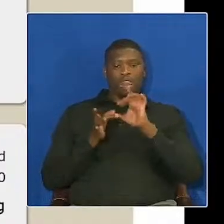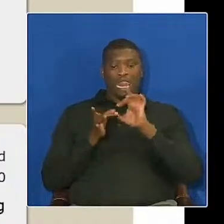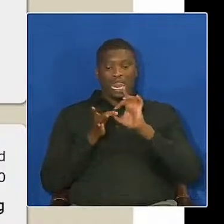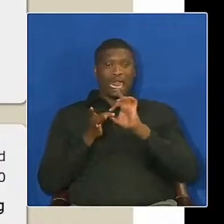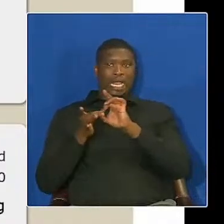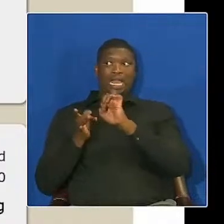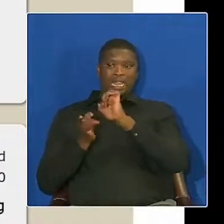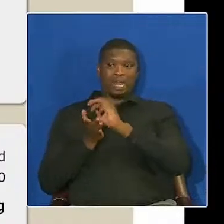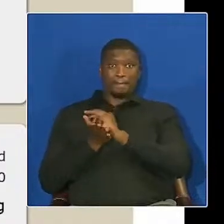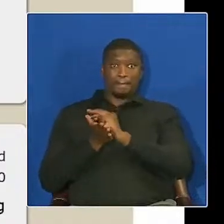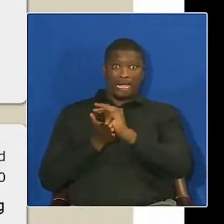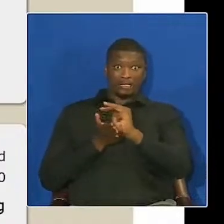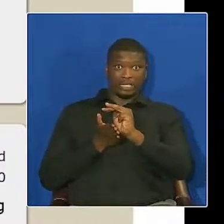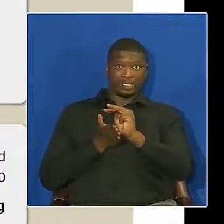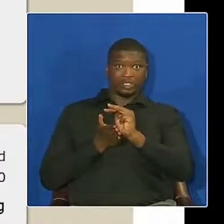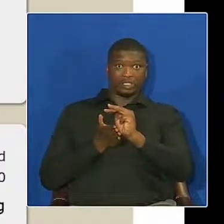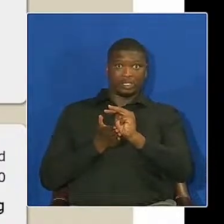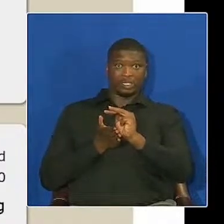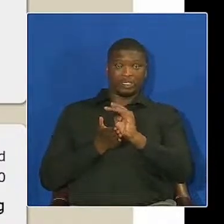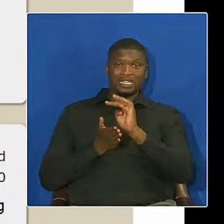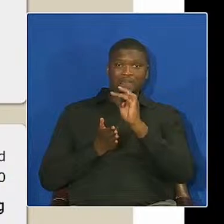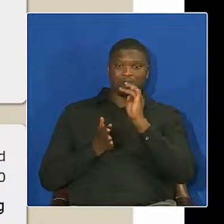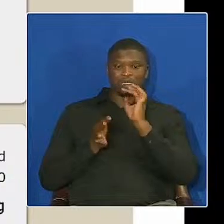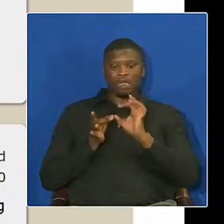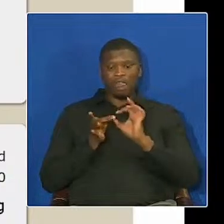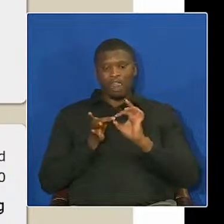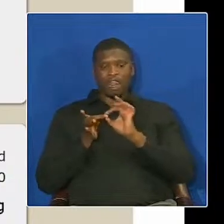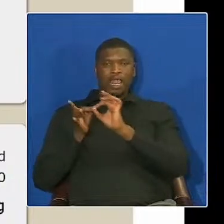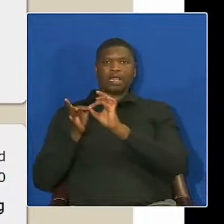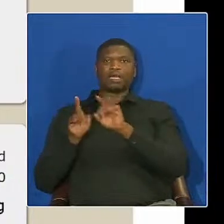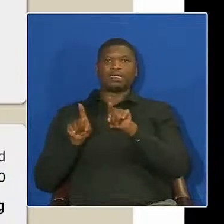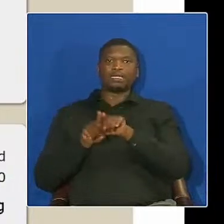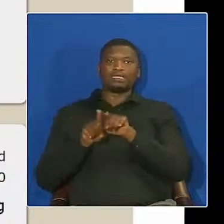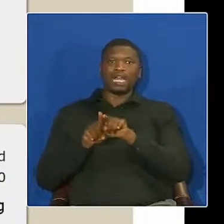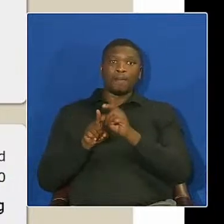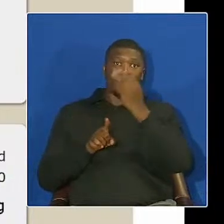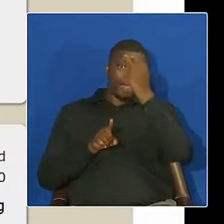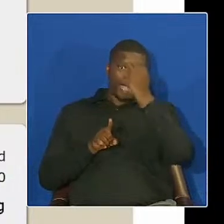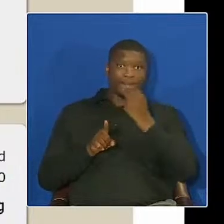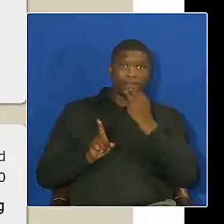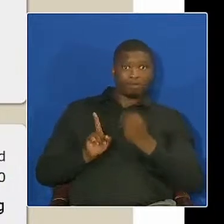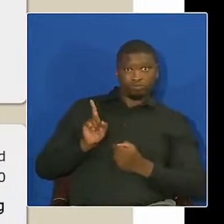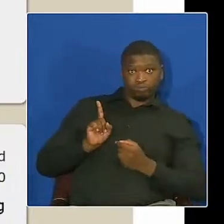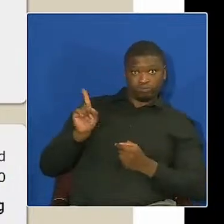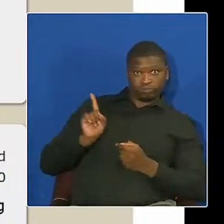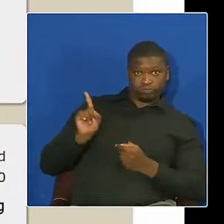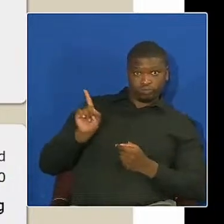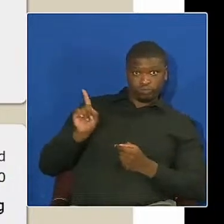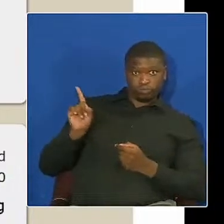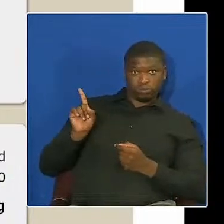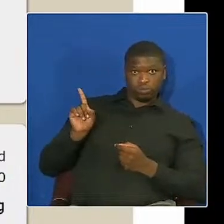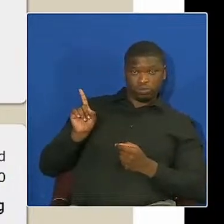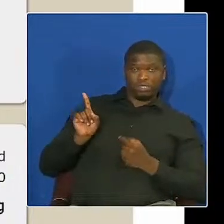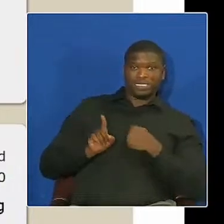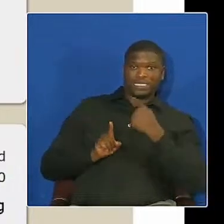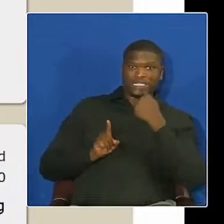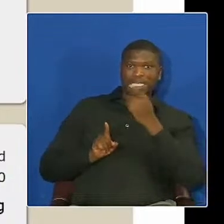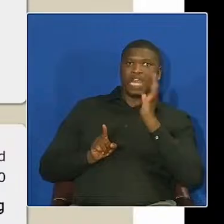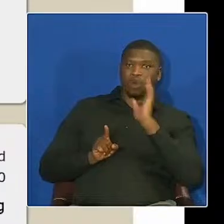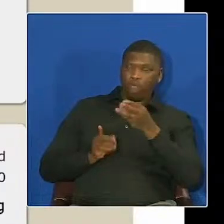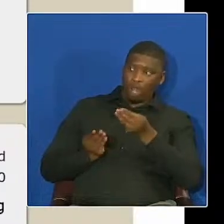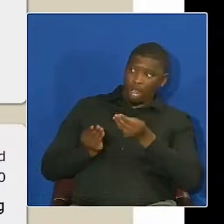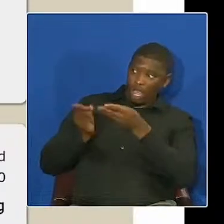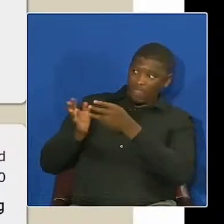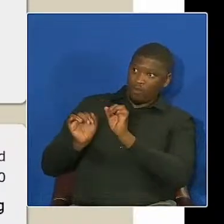message that is sending the number with the message on the screenshot above that talks to I'm sending him